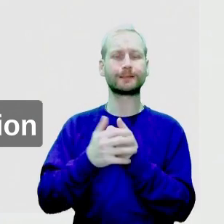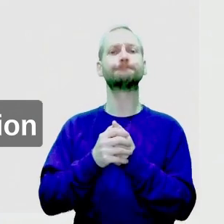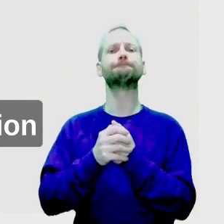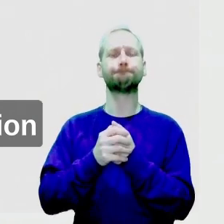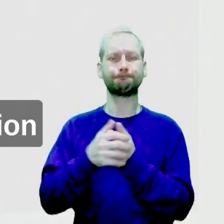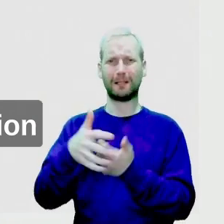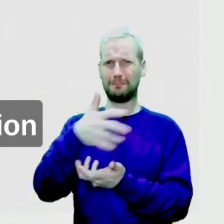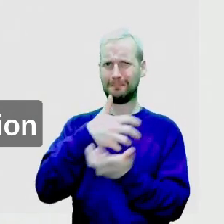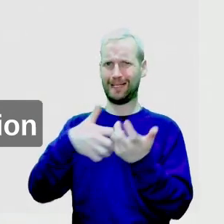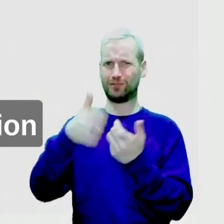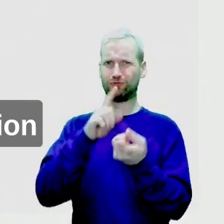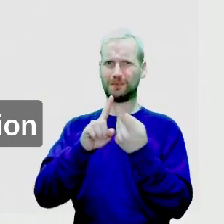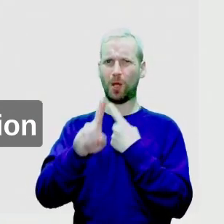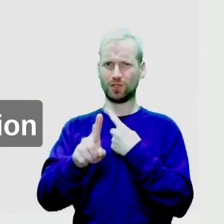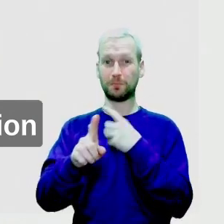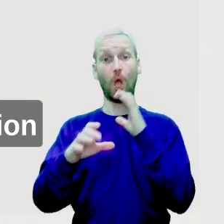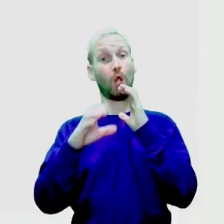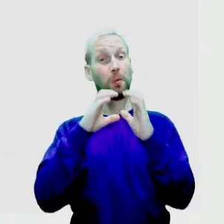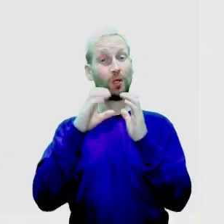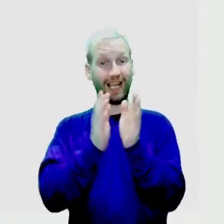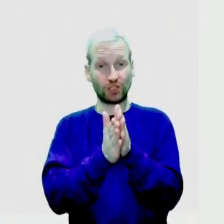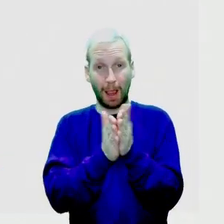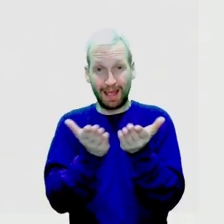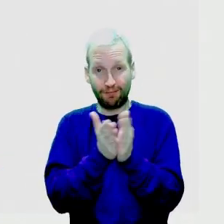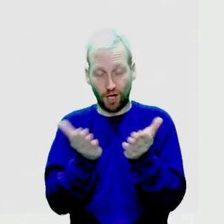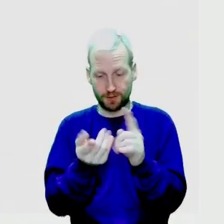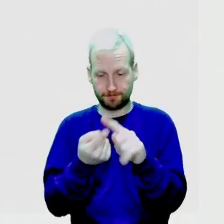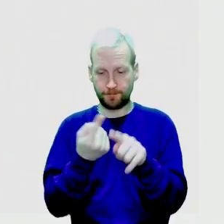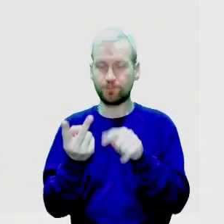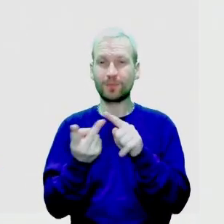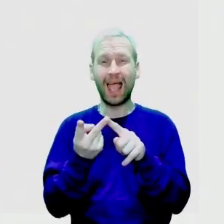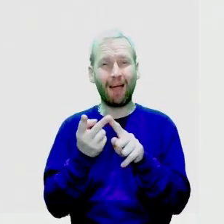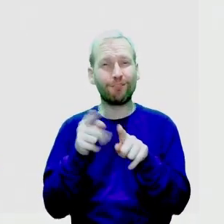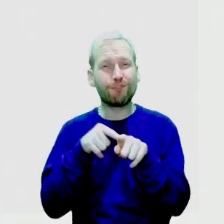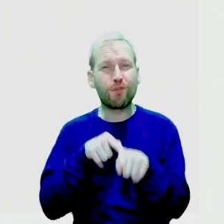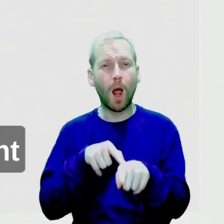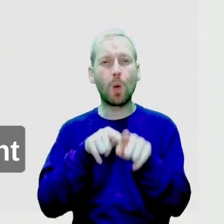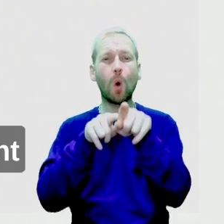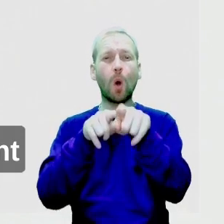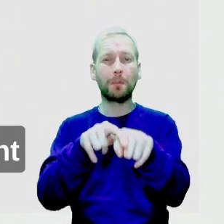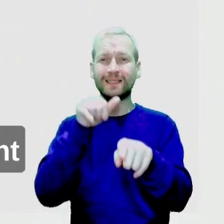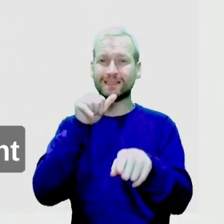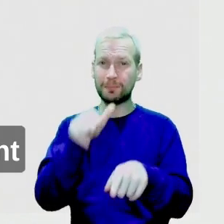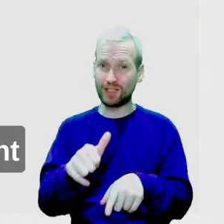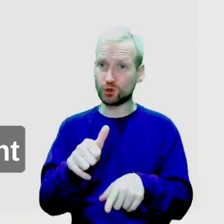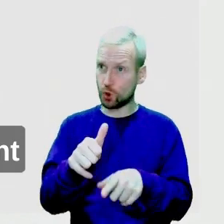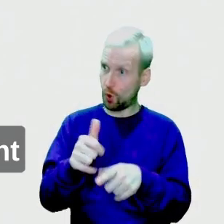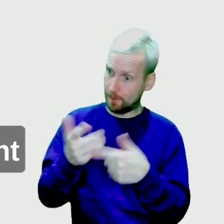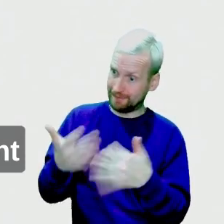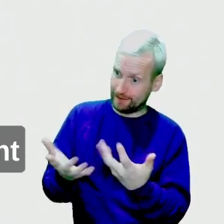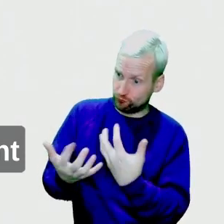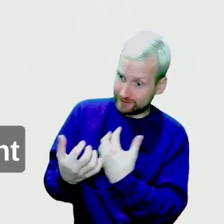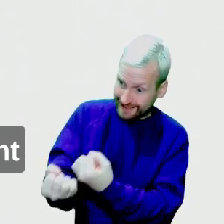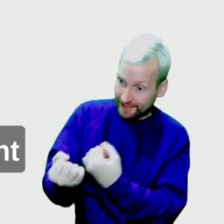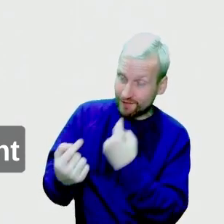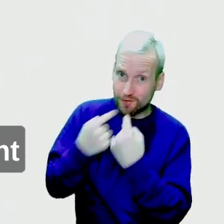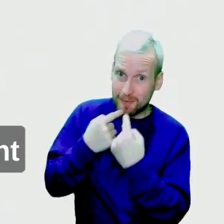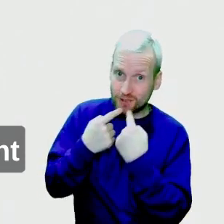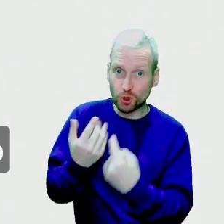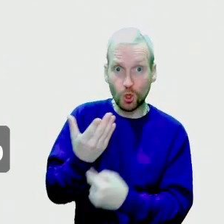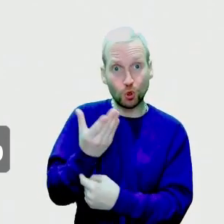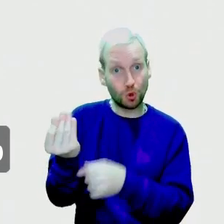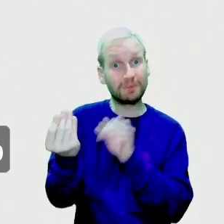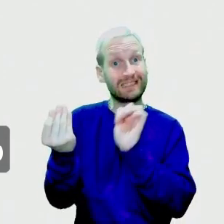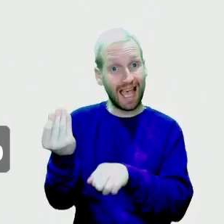it, including information leaflets and a follow-up process to ensure the Waiting Well support was received. And we worked with